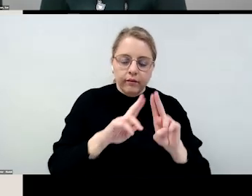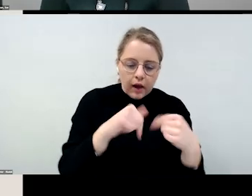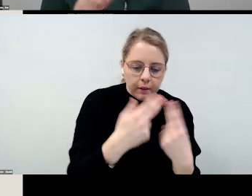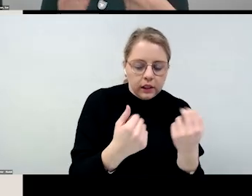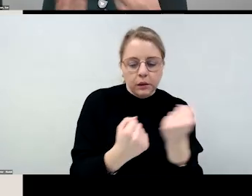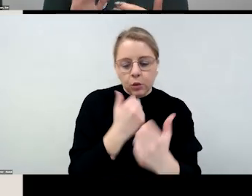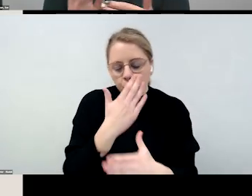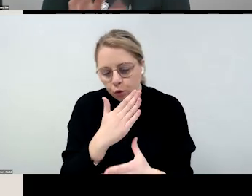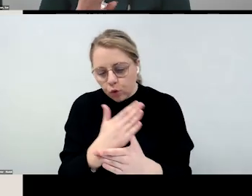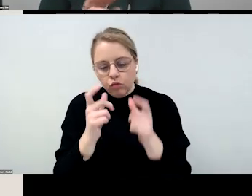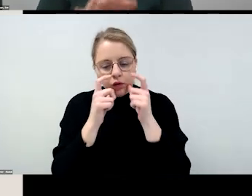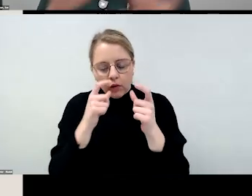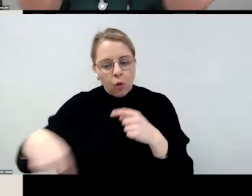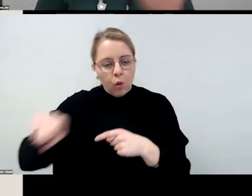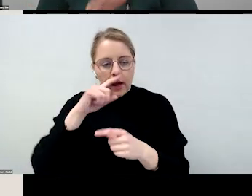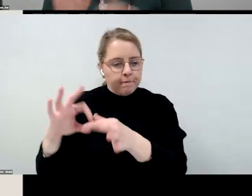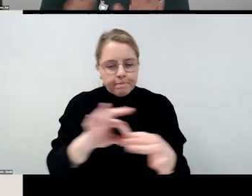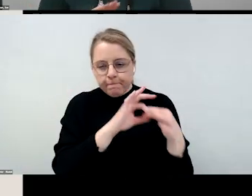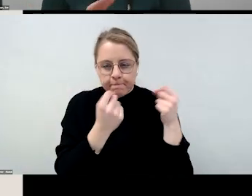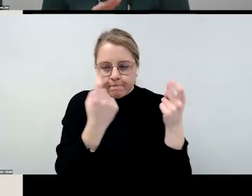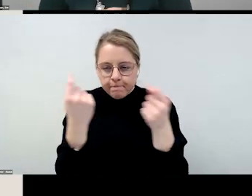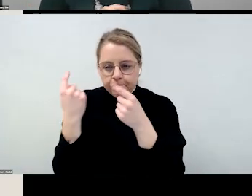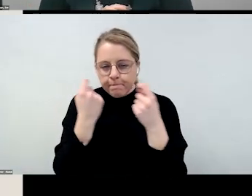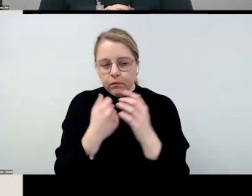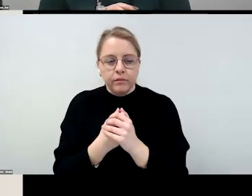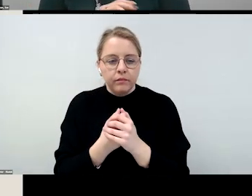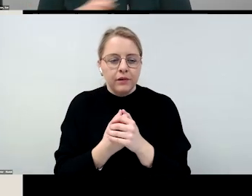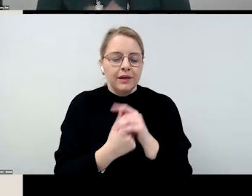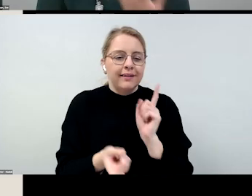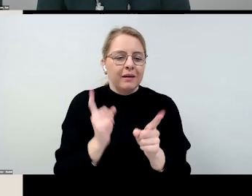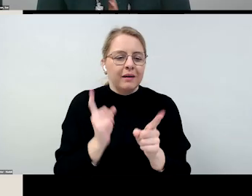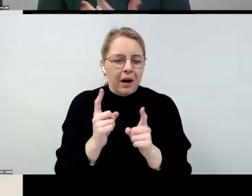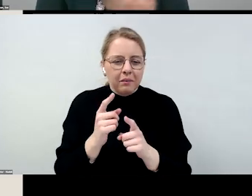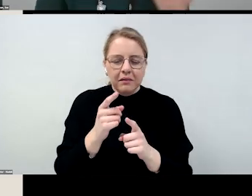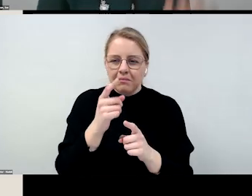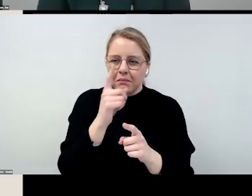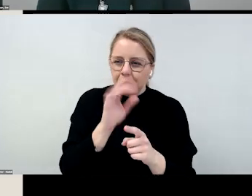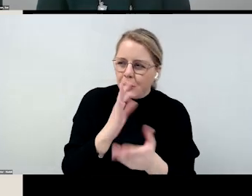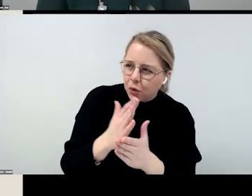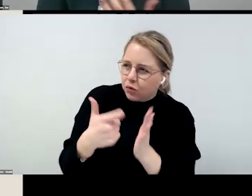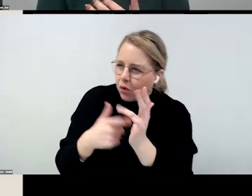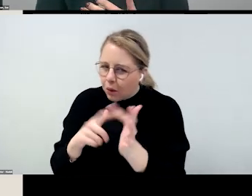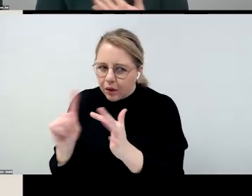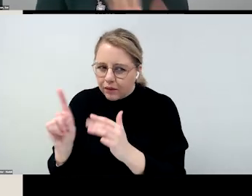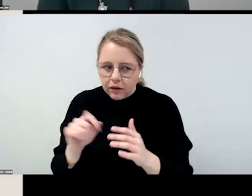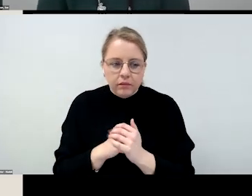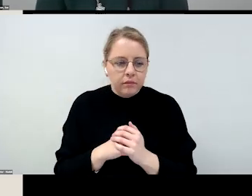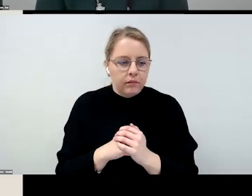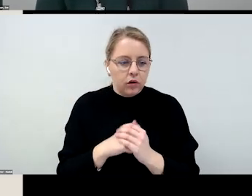healthcare professionals. And it can really help with the role confusion that can sometimes occur. So Aruma, for example, have put